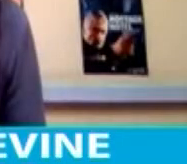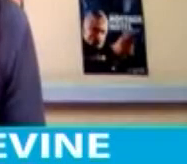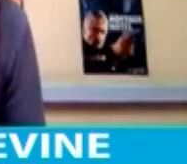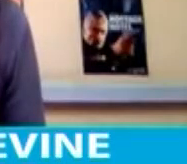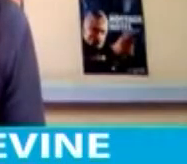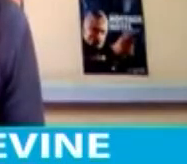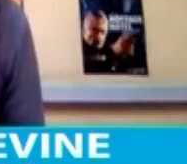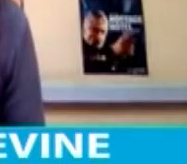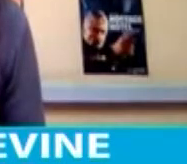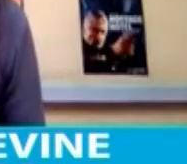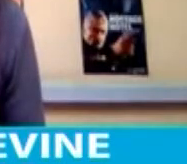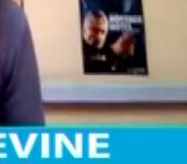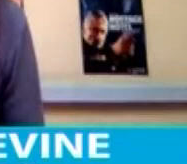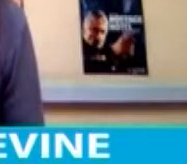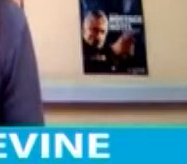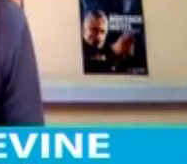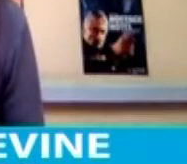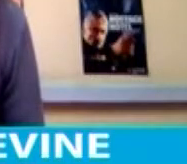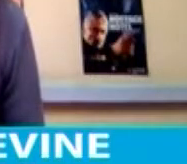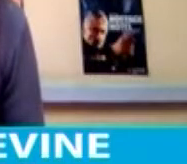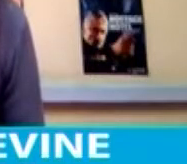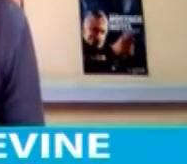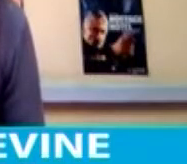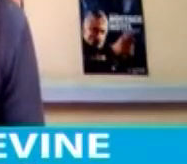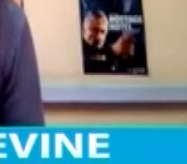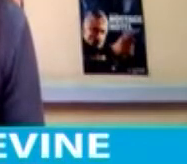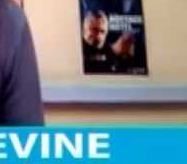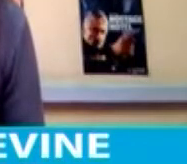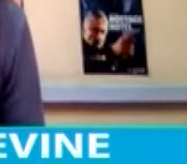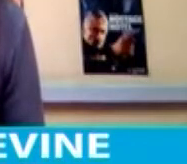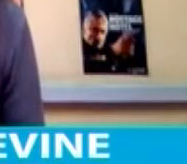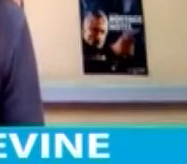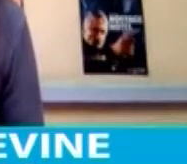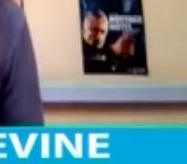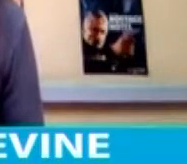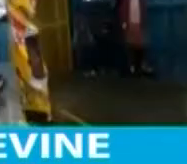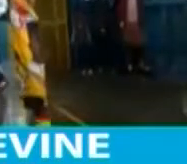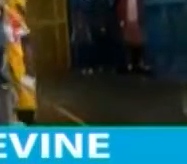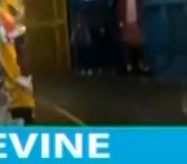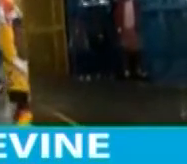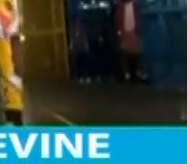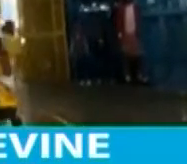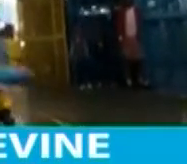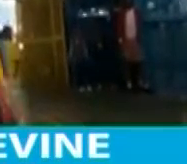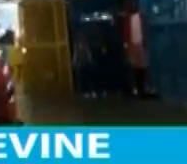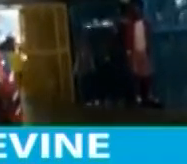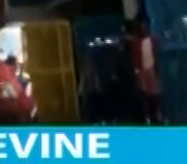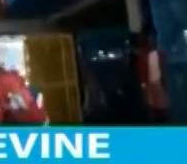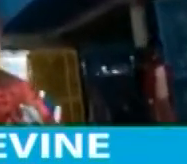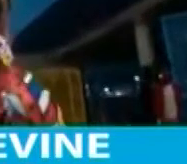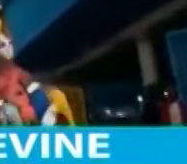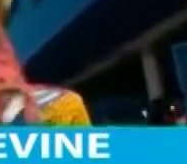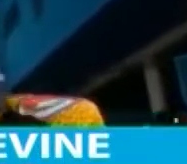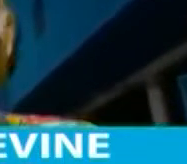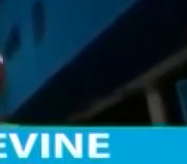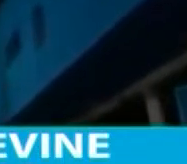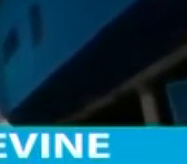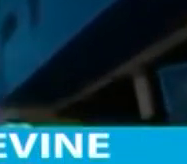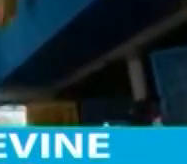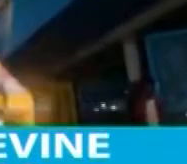Wanapenda sana kitu cha nyumbani. So for you to enter to their market, you need to collaborate, of course,